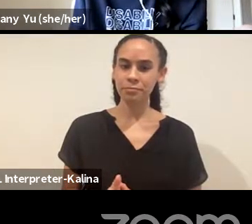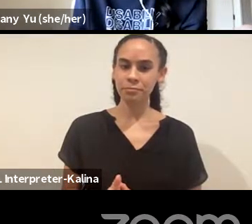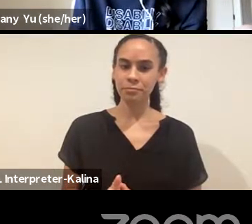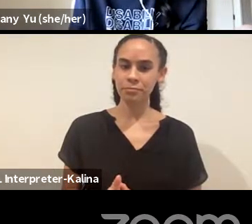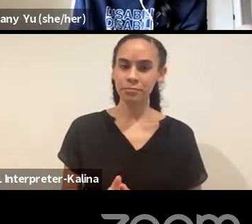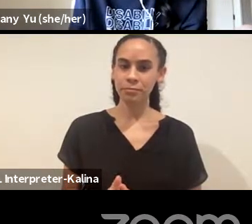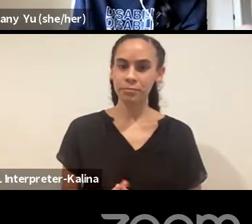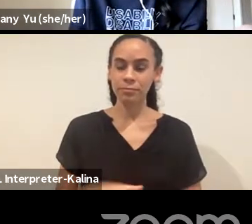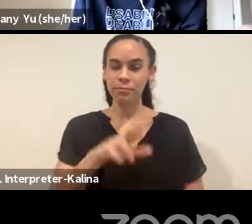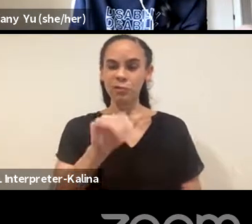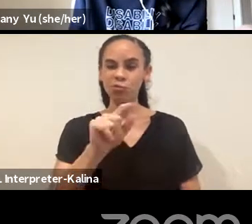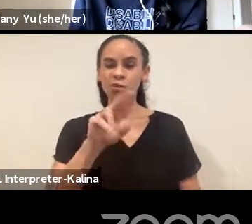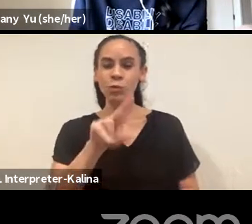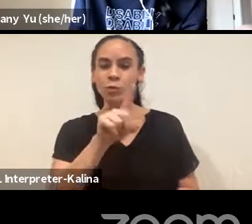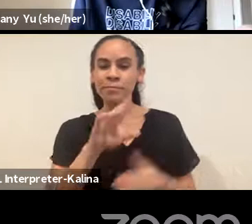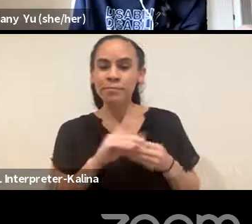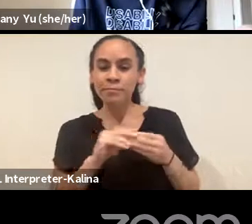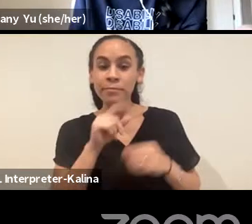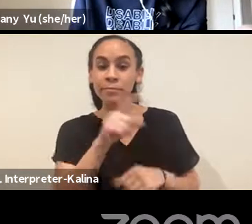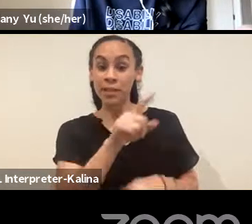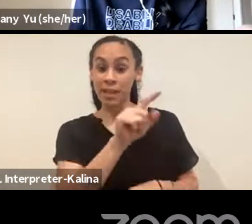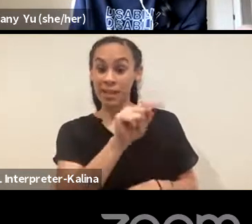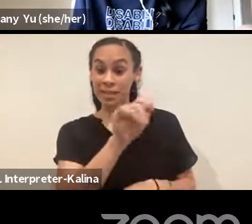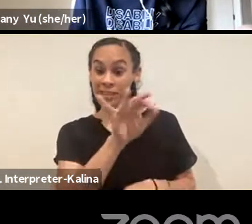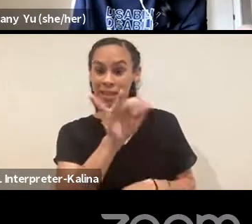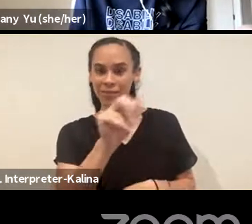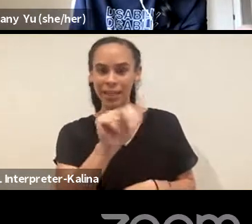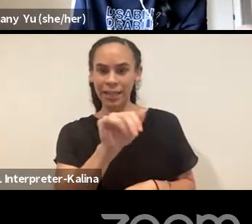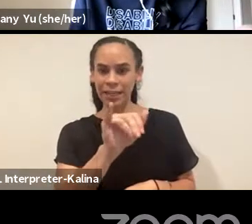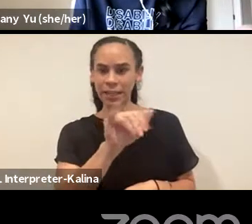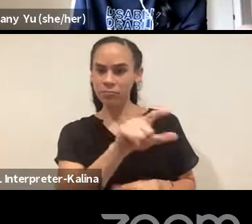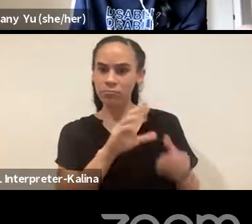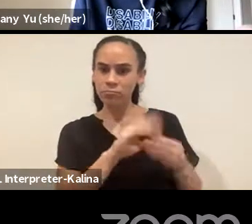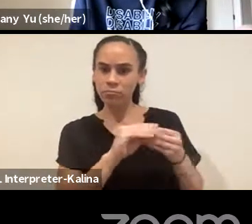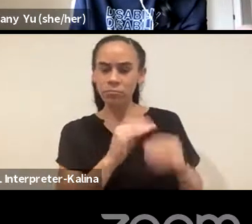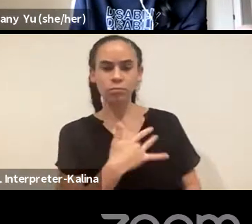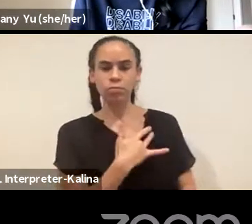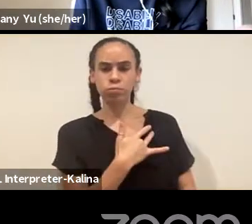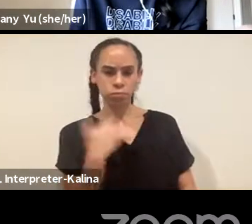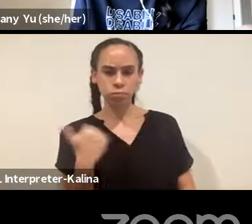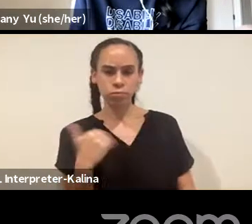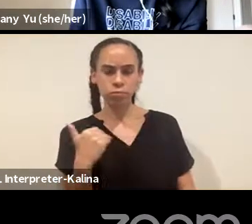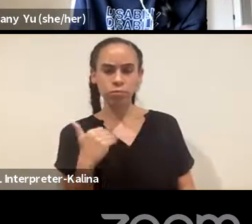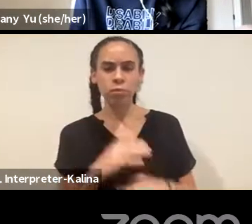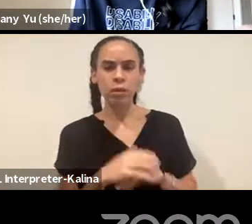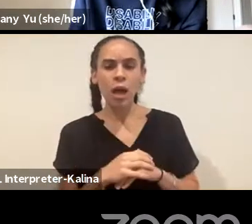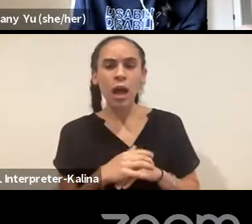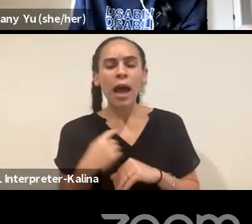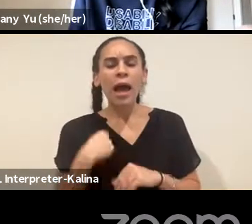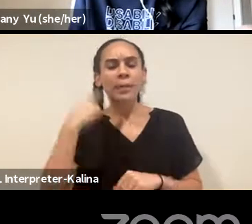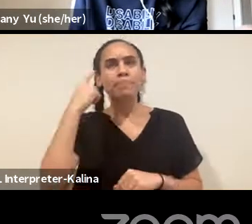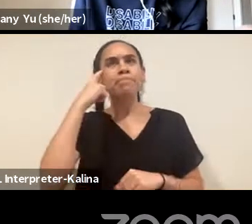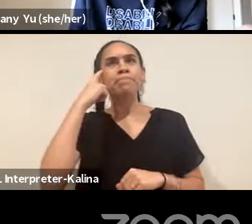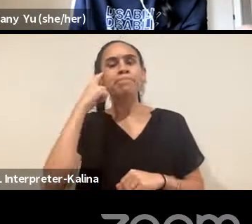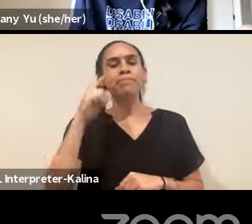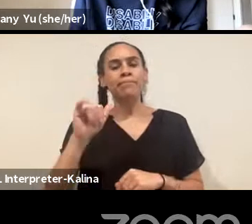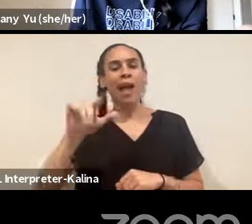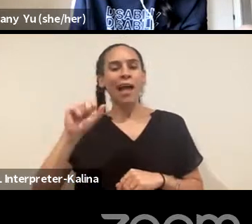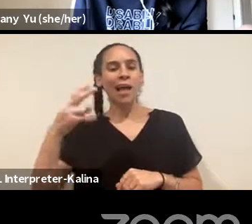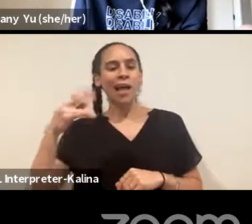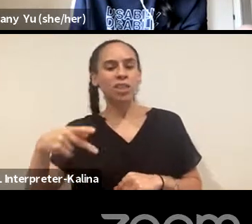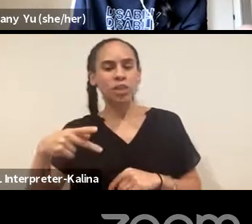I would say that what Tiffany just shared really resonates for me as well, resonates with me. I was thinking about allyship from the perspective